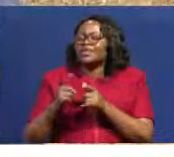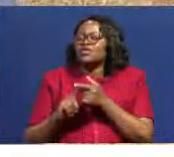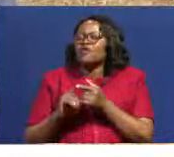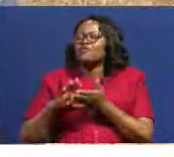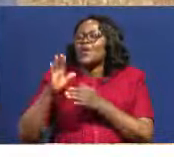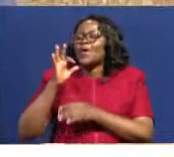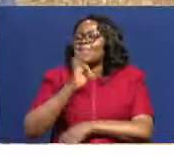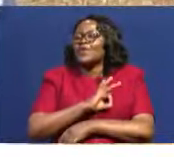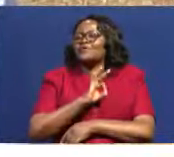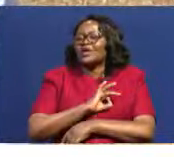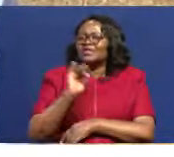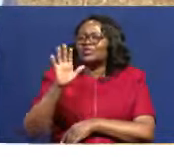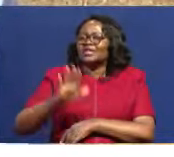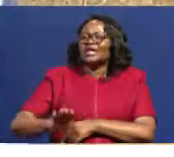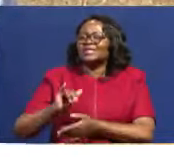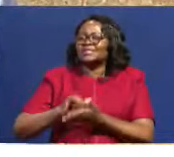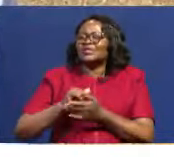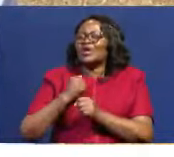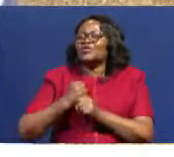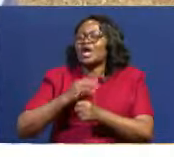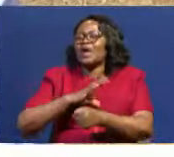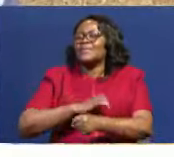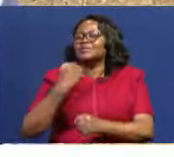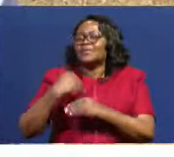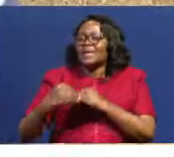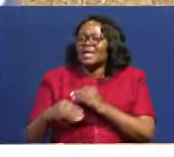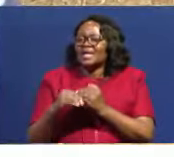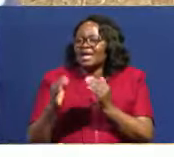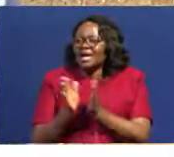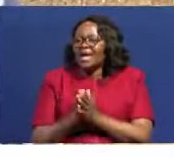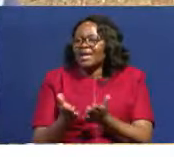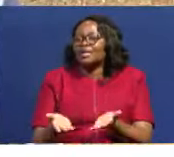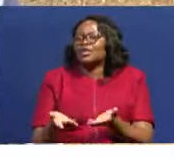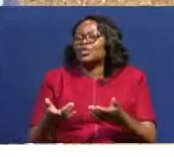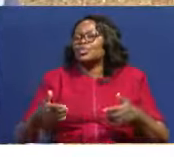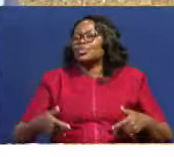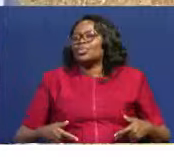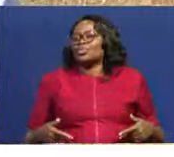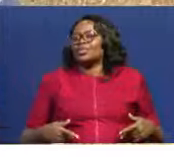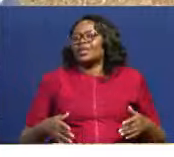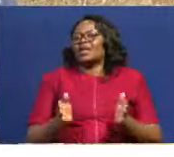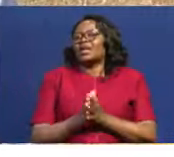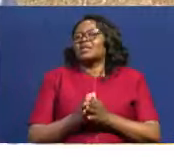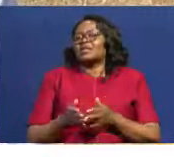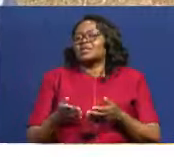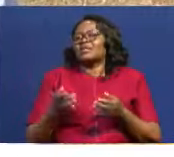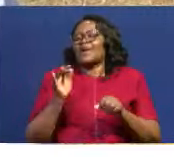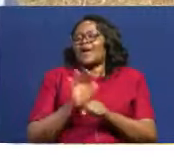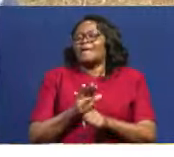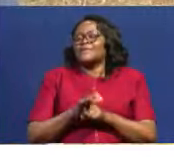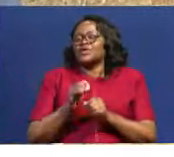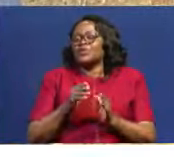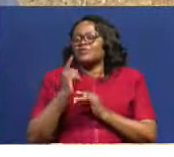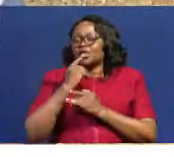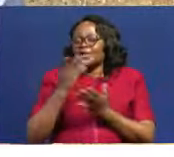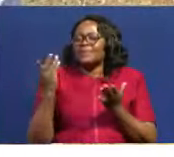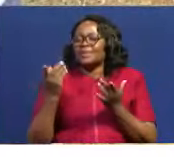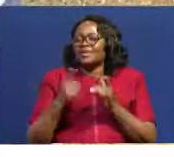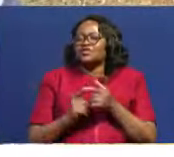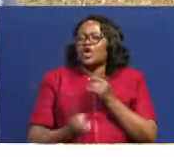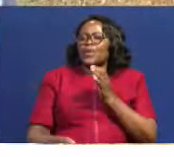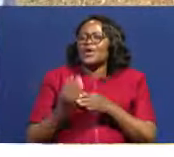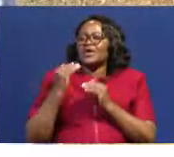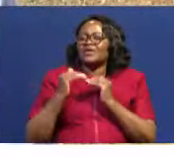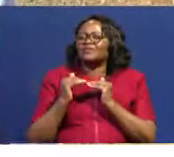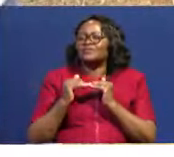So those are the areas where you're doing capacity building and to the youth, and there'll be very many opportunities for them. So both on the at the